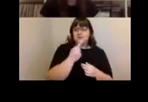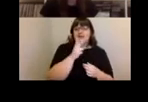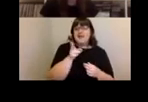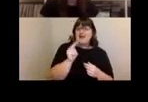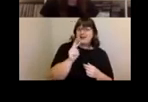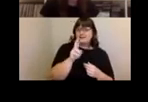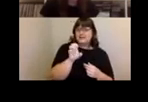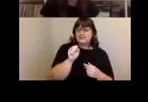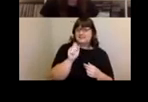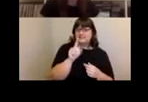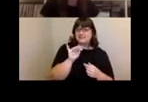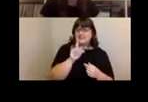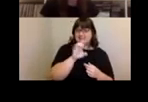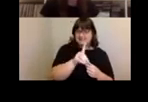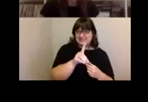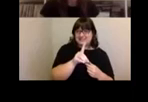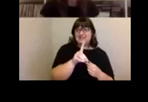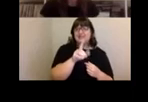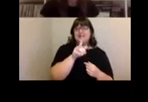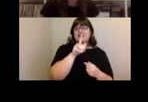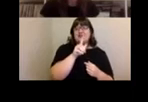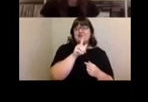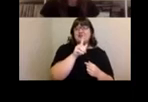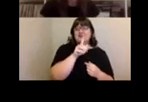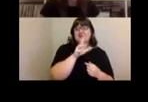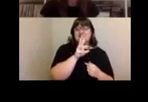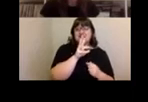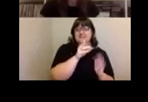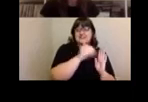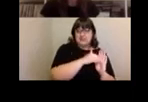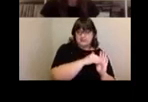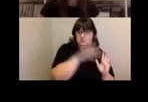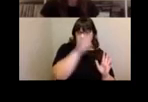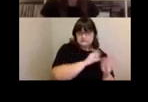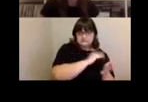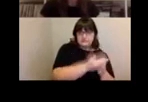$26,071, and then the other is $15,000 specifically for projects.